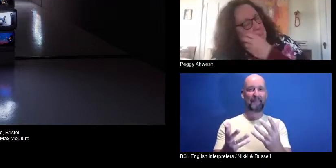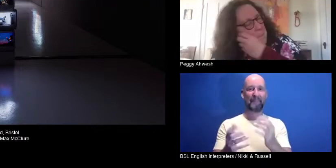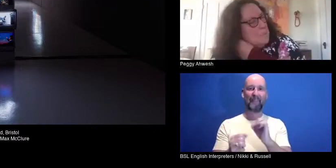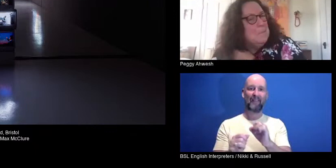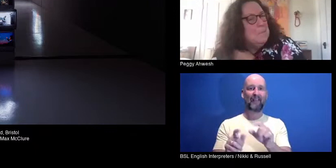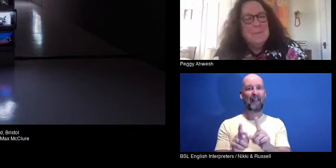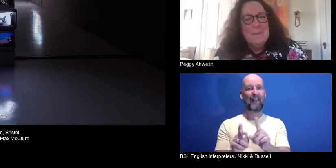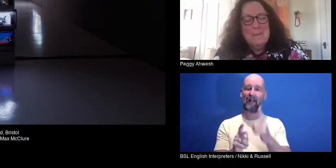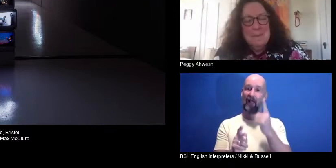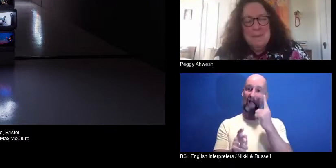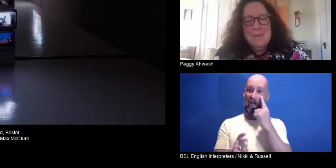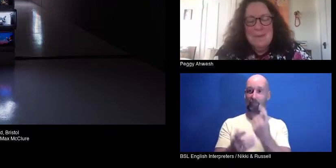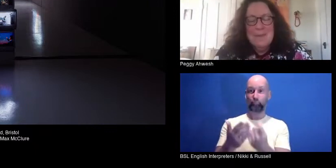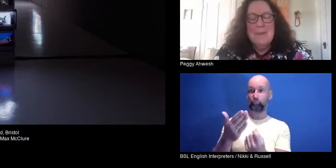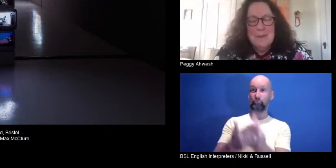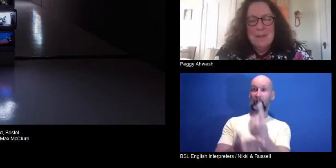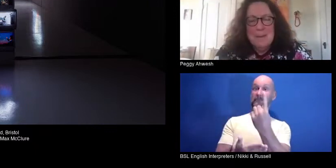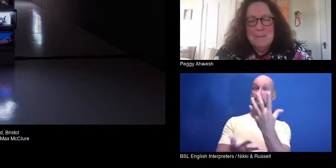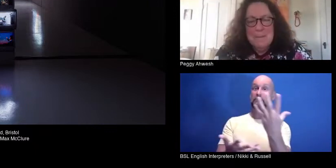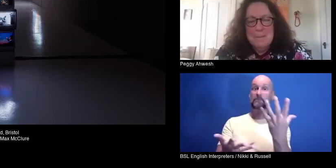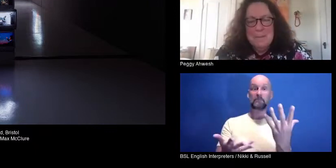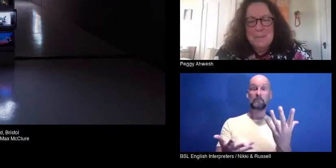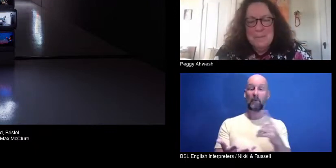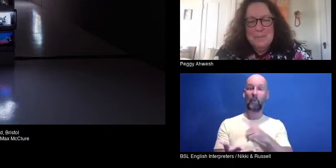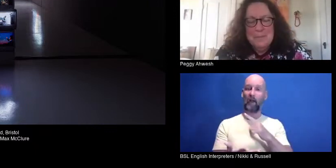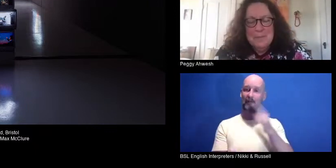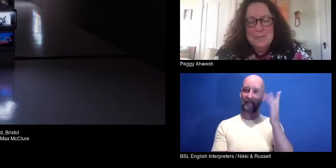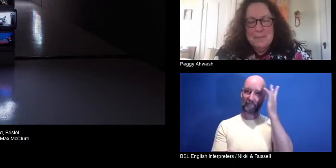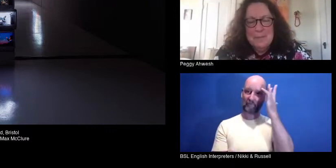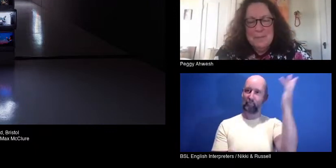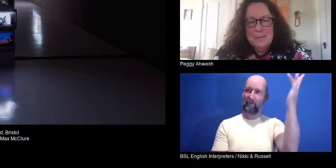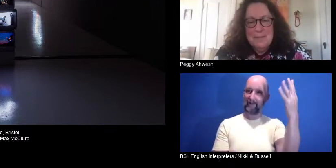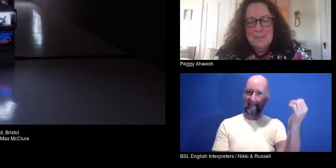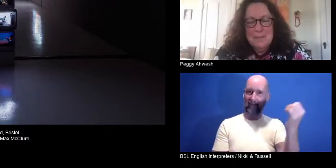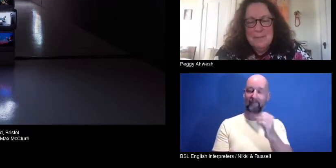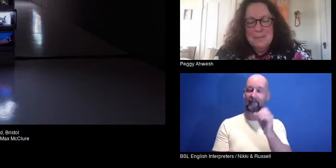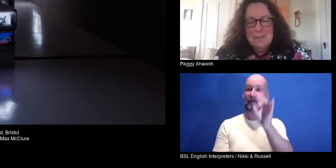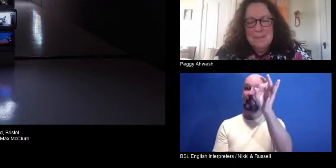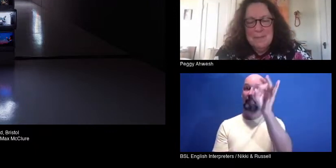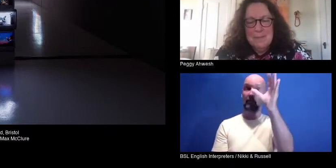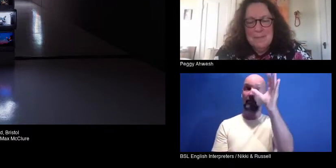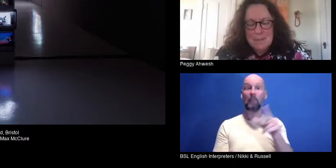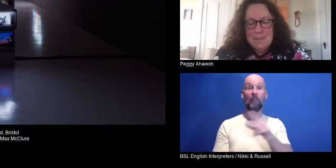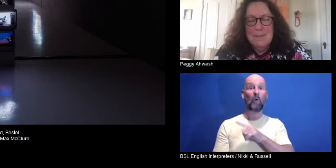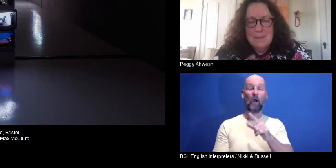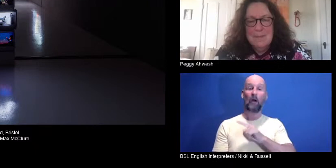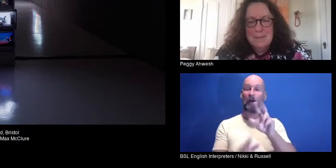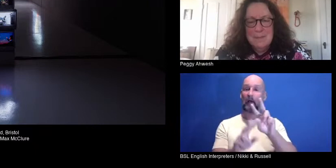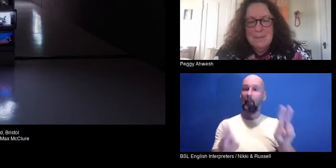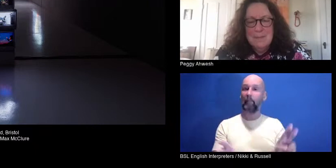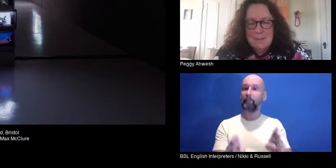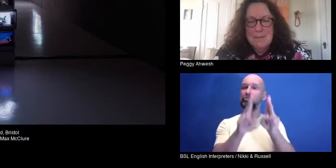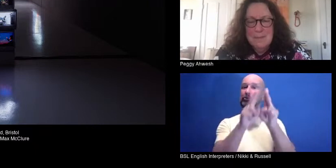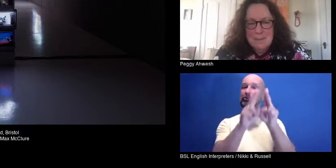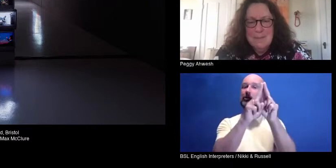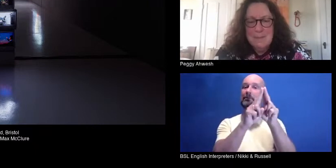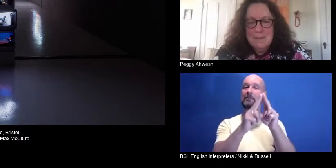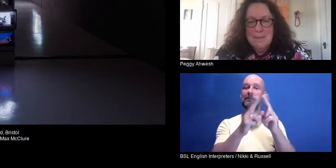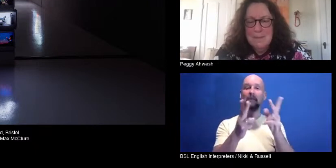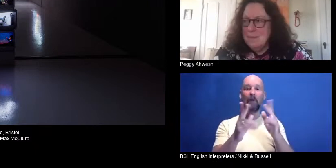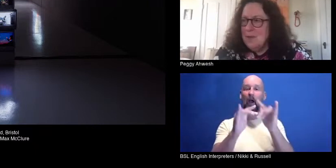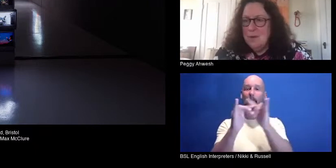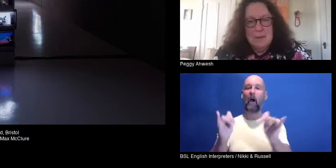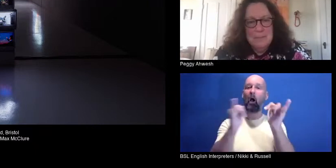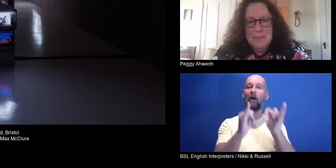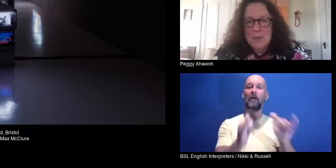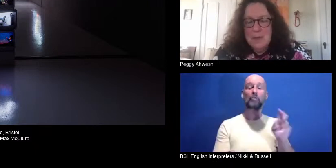of chance encounter that surrealists were looking for when they would like browse through Parisian flea markets looking for like weird,